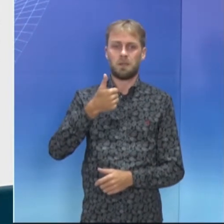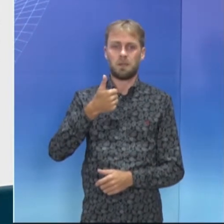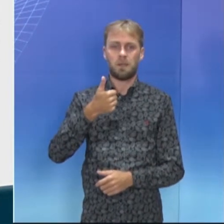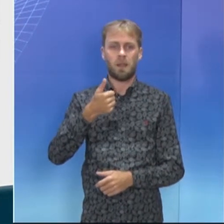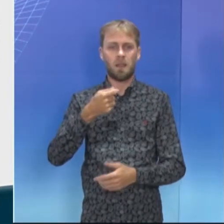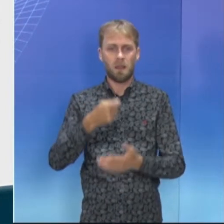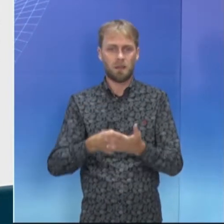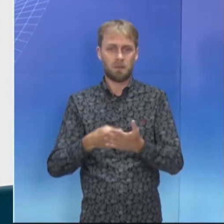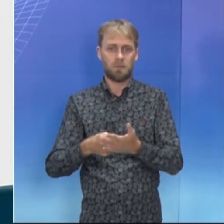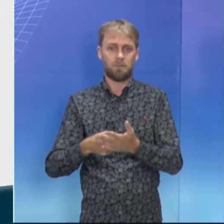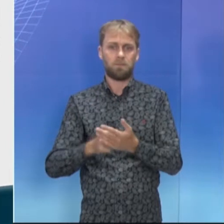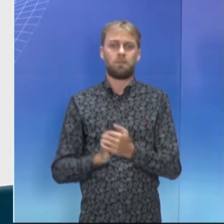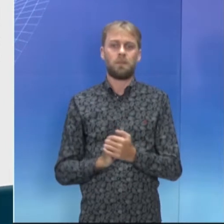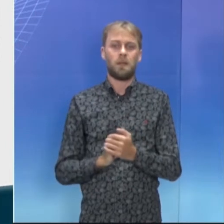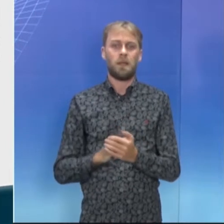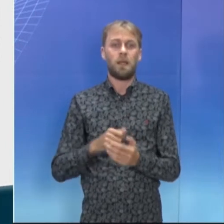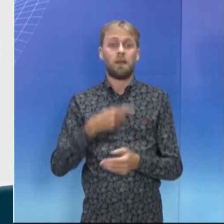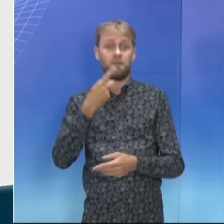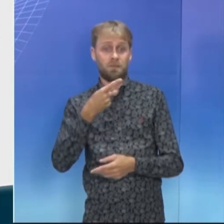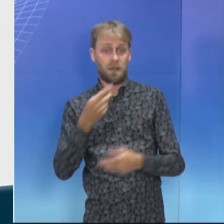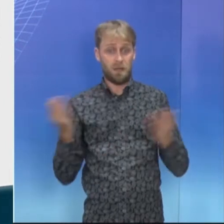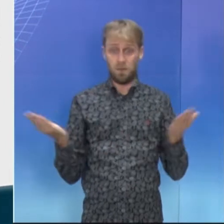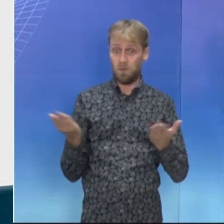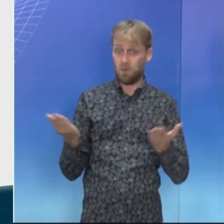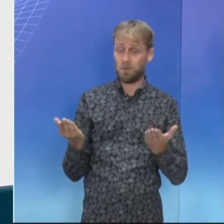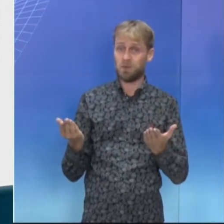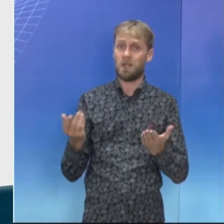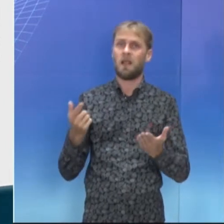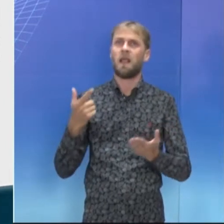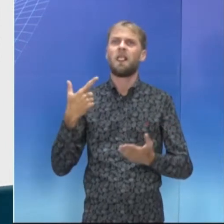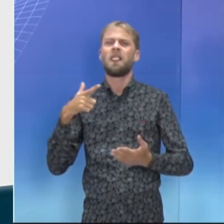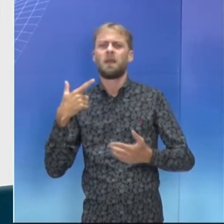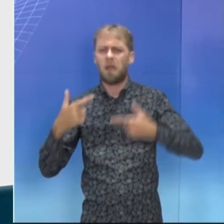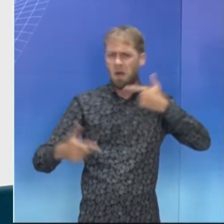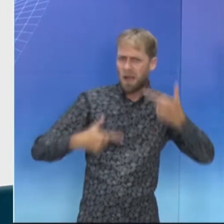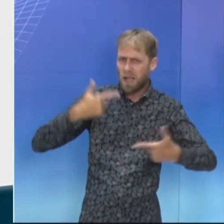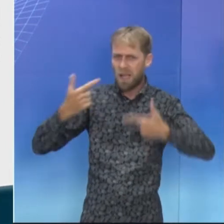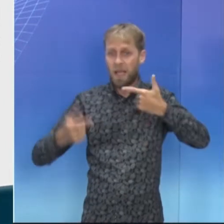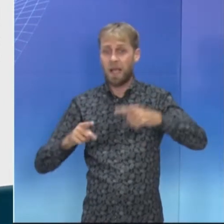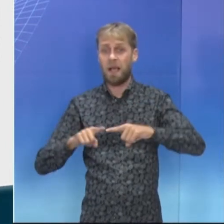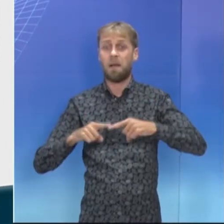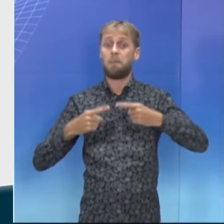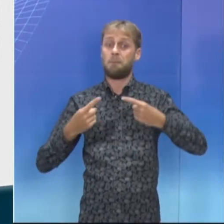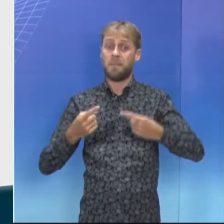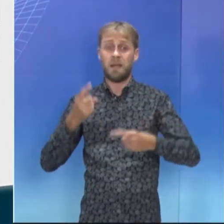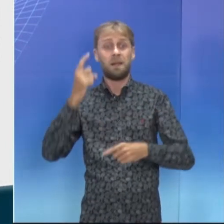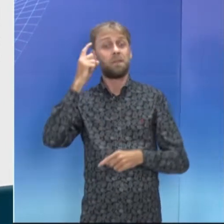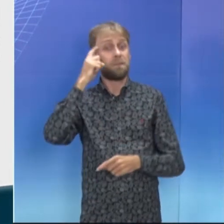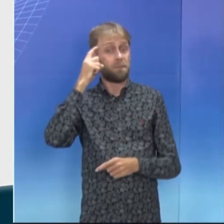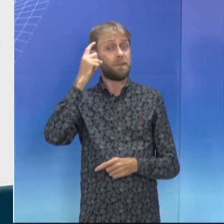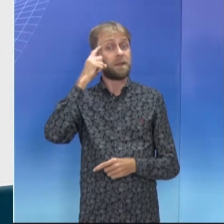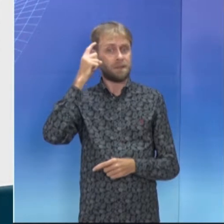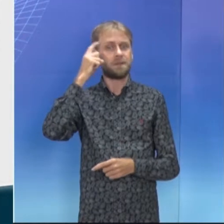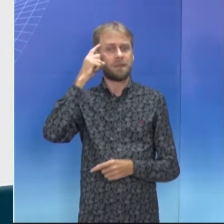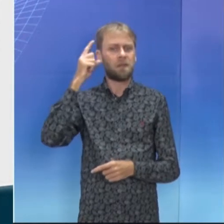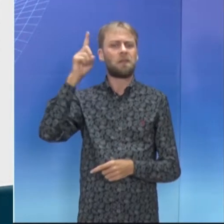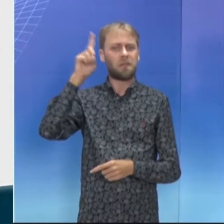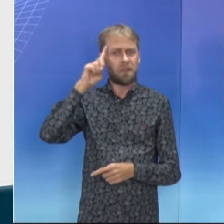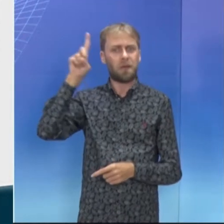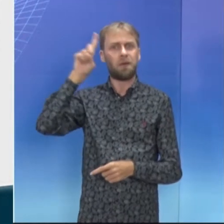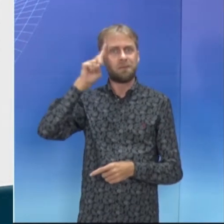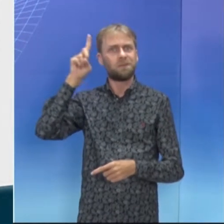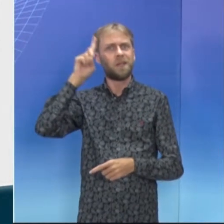Hegel said today we are not at war, but we see evidence every day